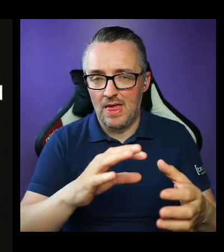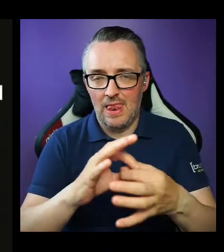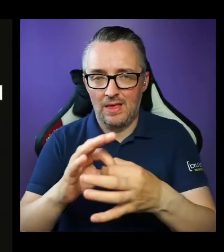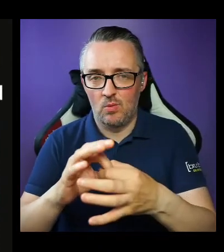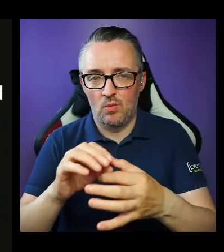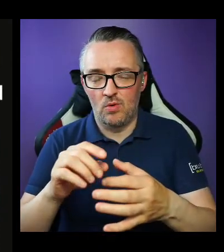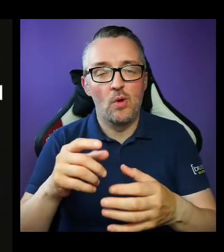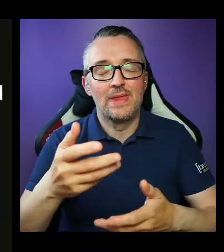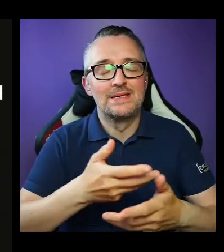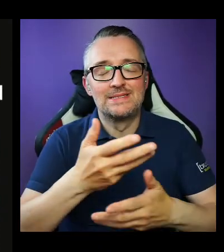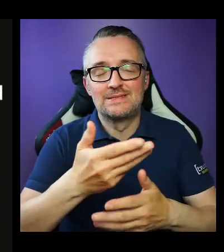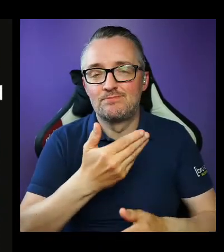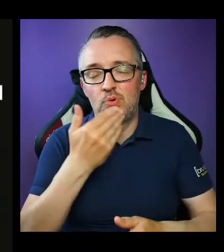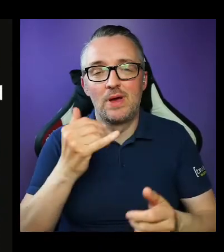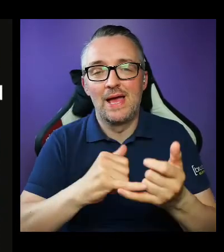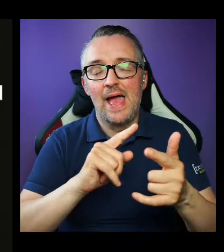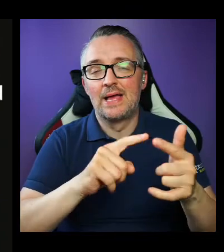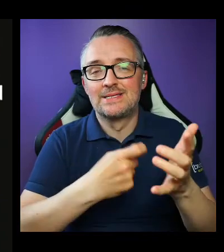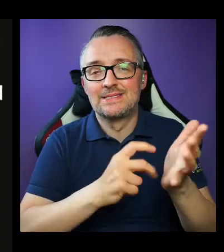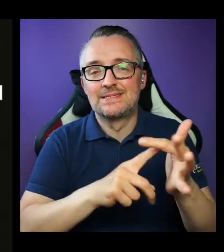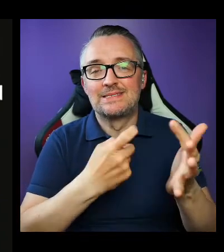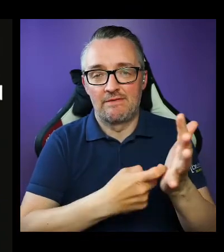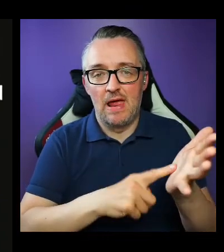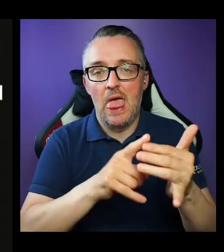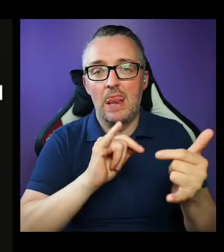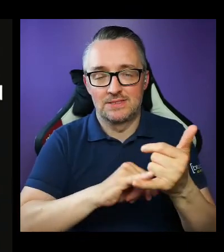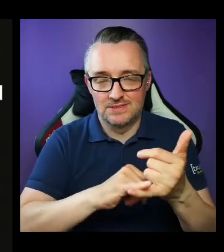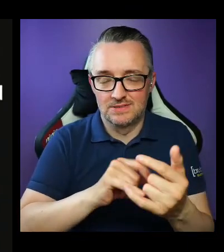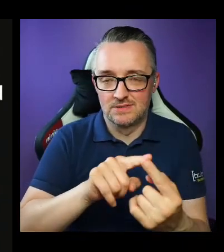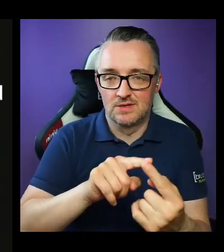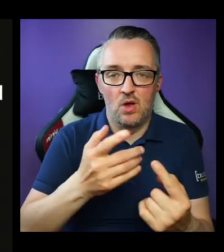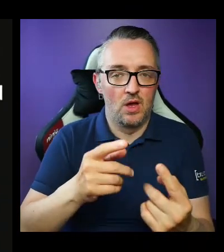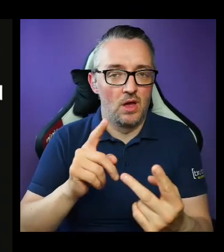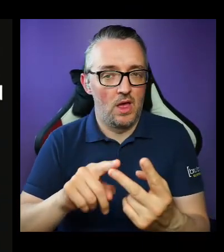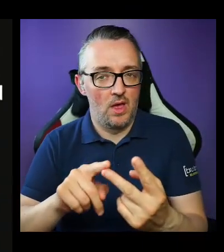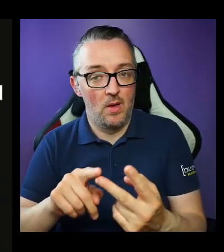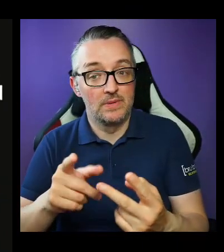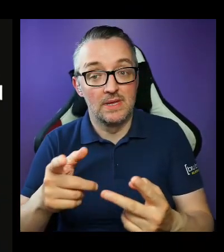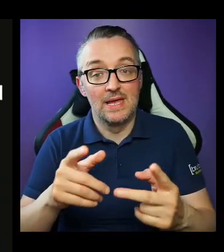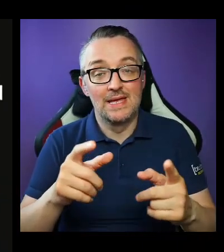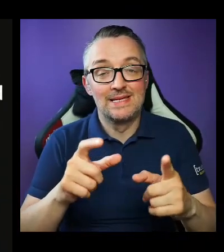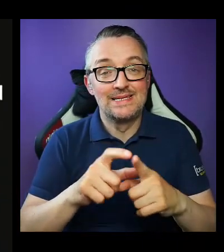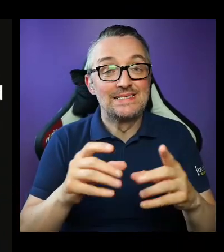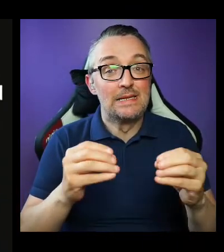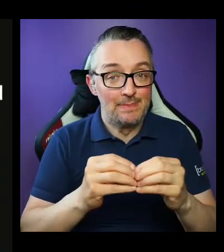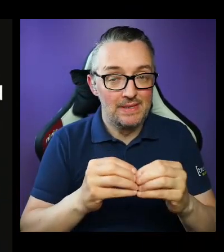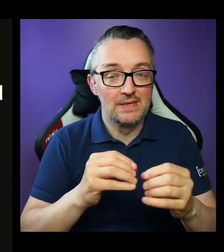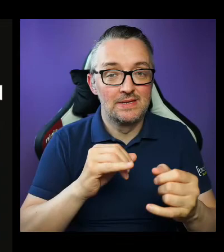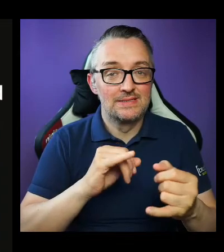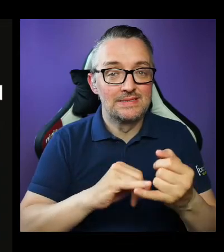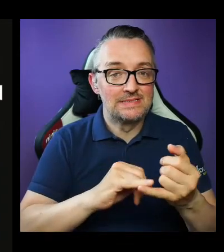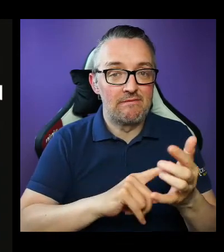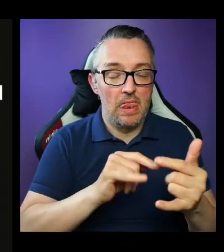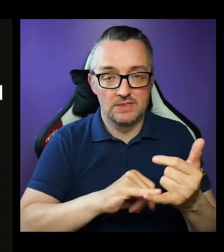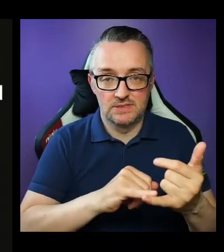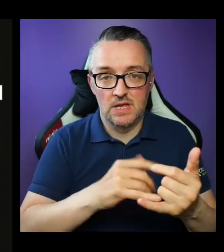also serverless. But with Aurora DB serverless, we have version 1,